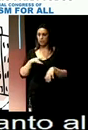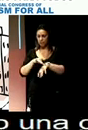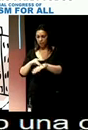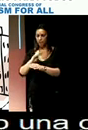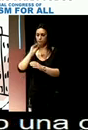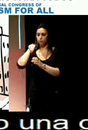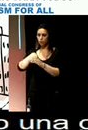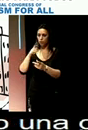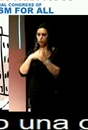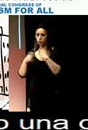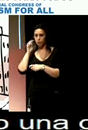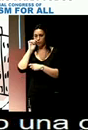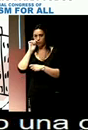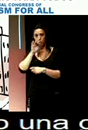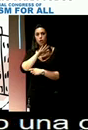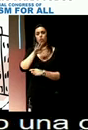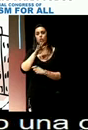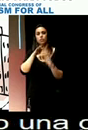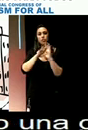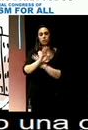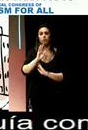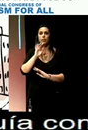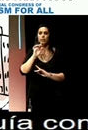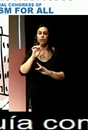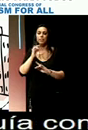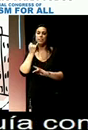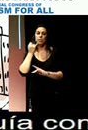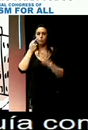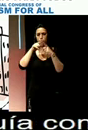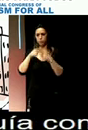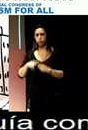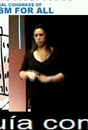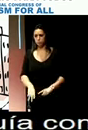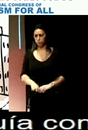accessible places in different languages, and is very useful too.